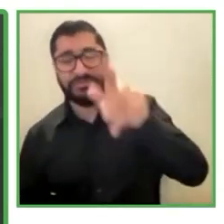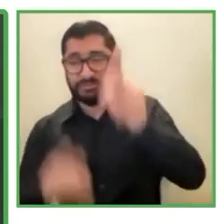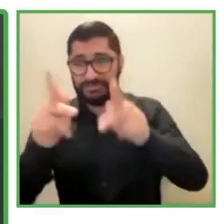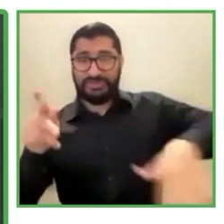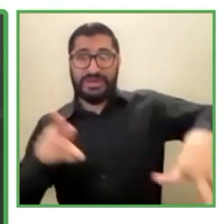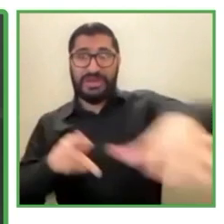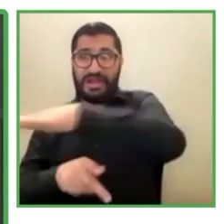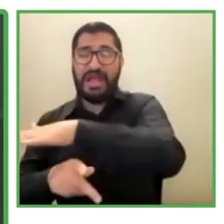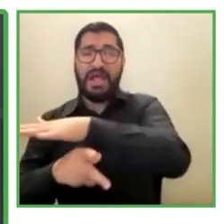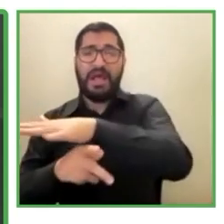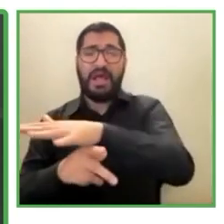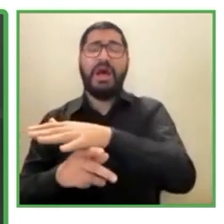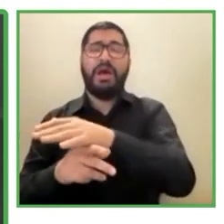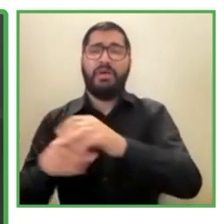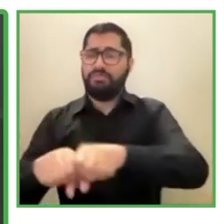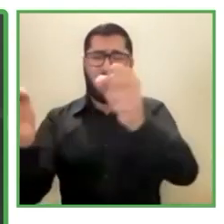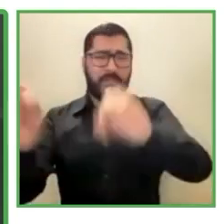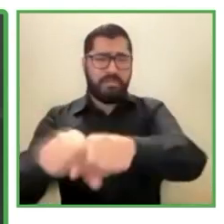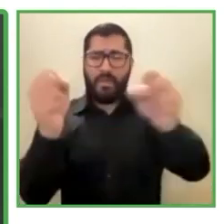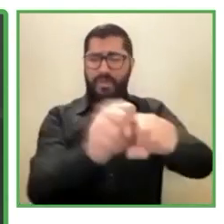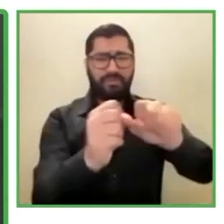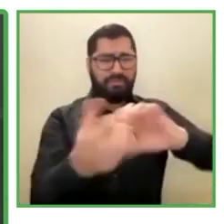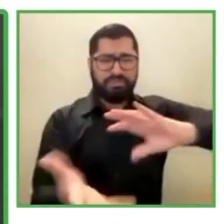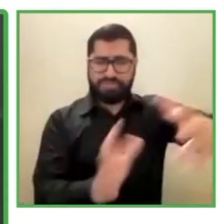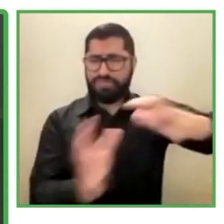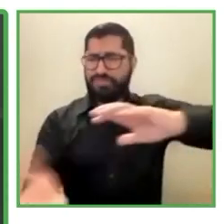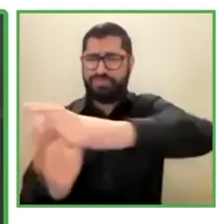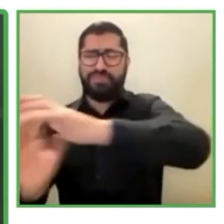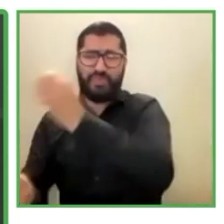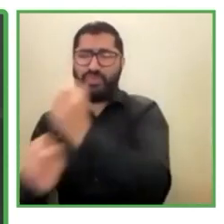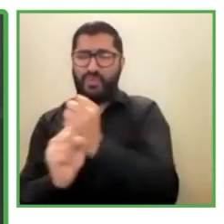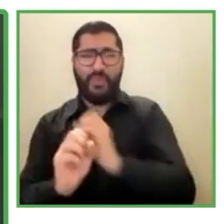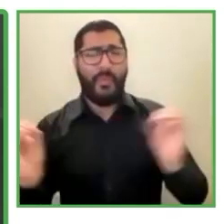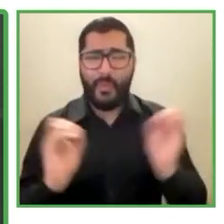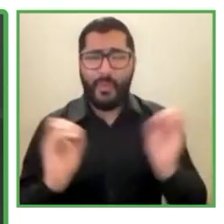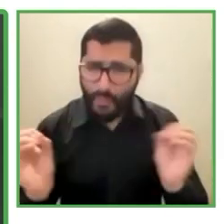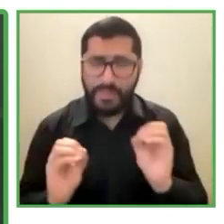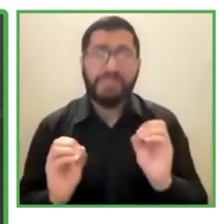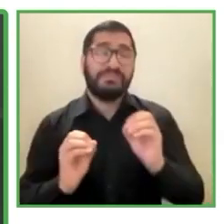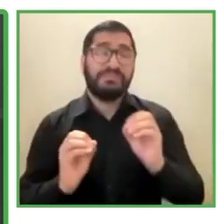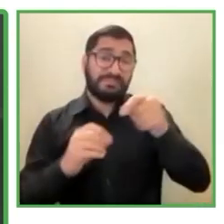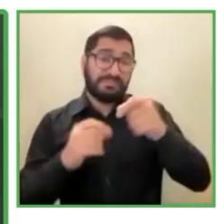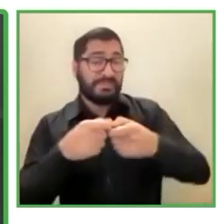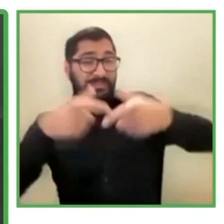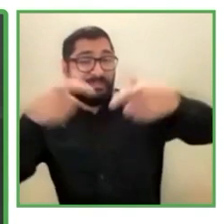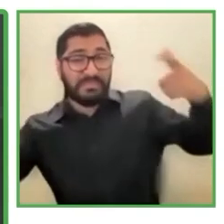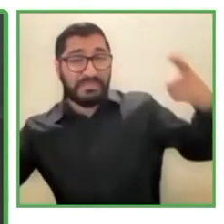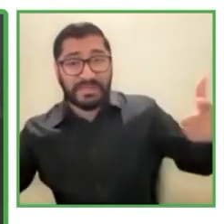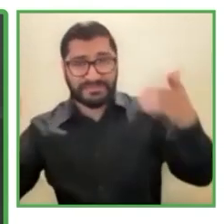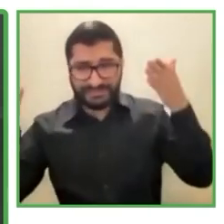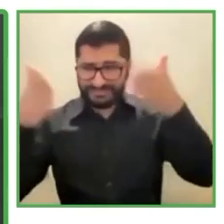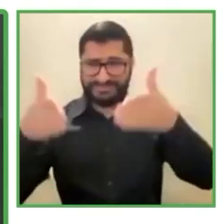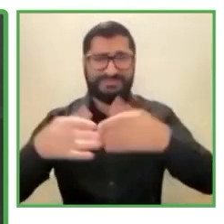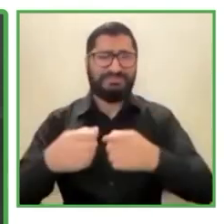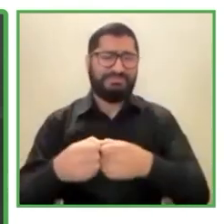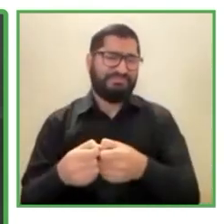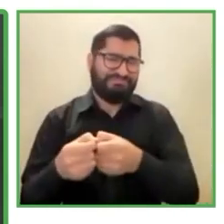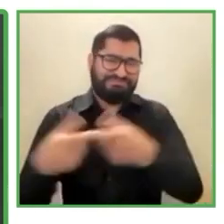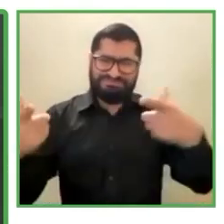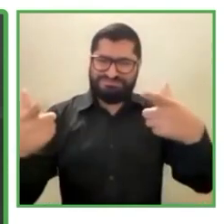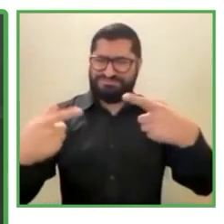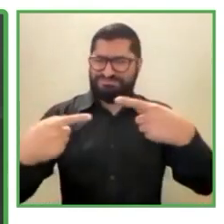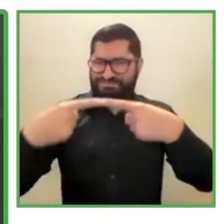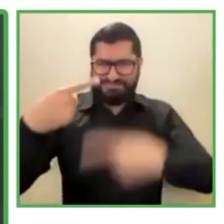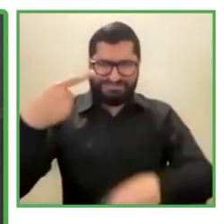specifically where the employment with people with disabilities is focused, the